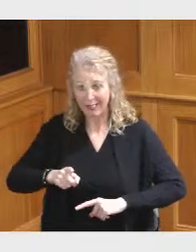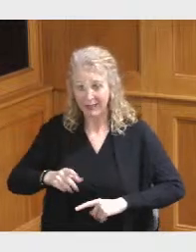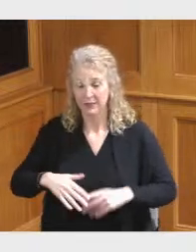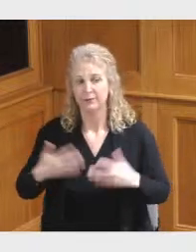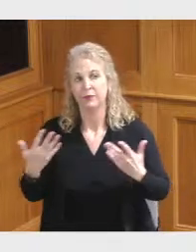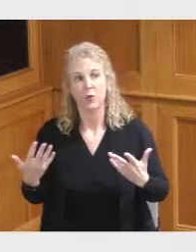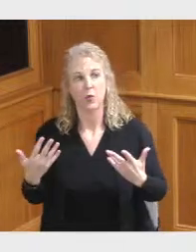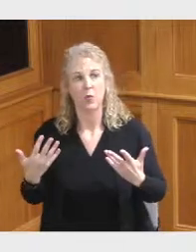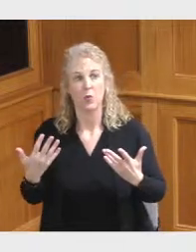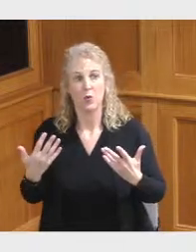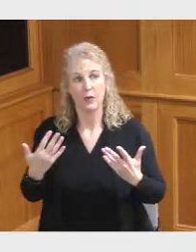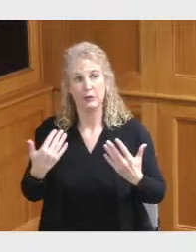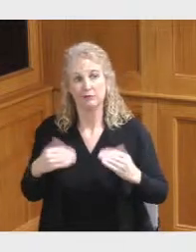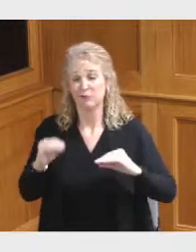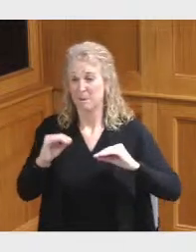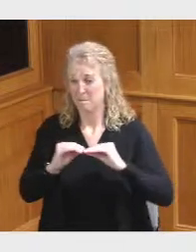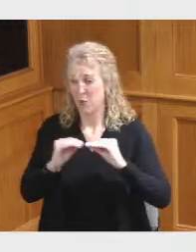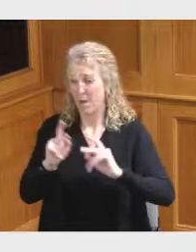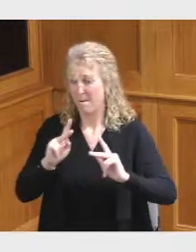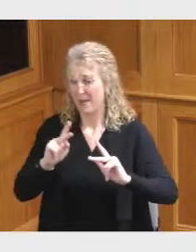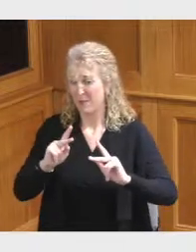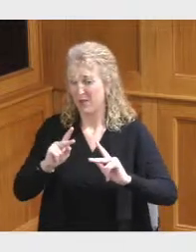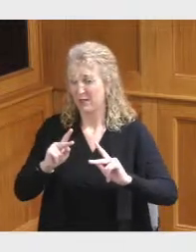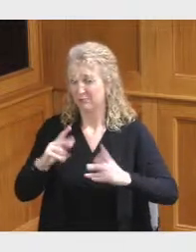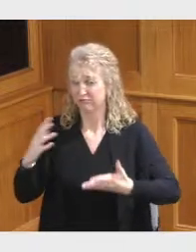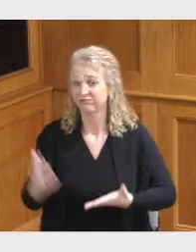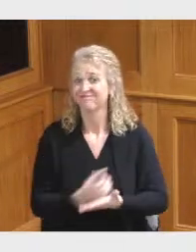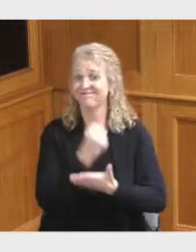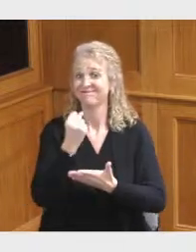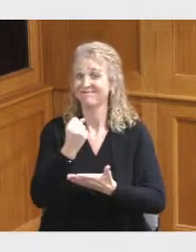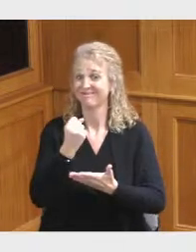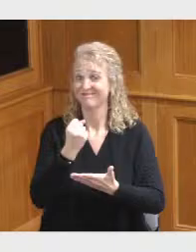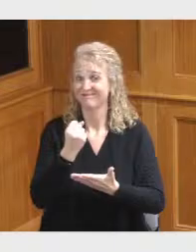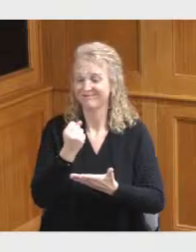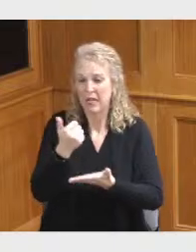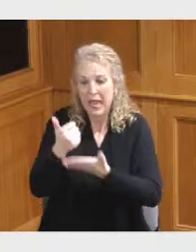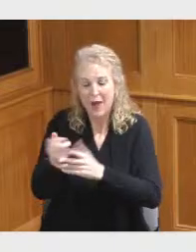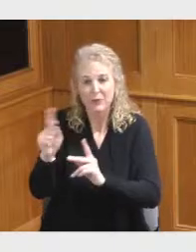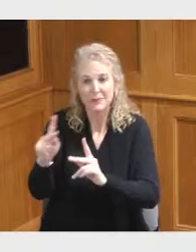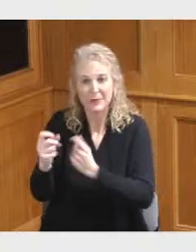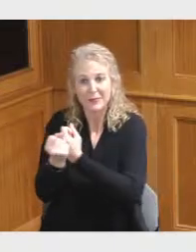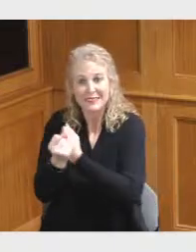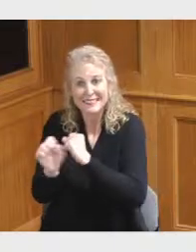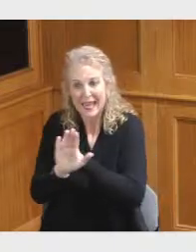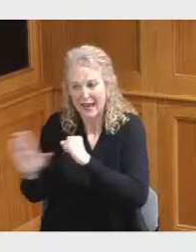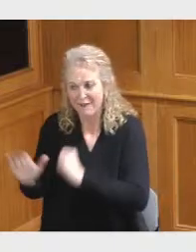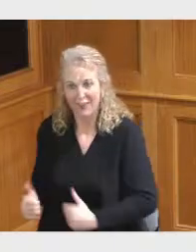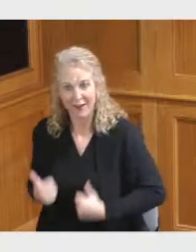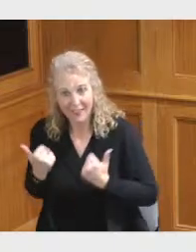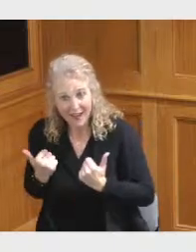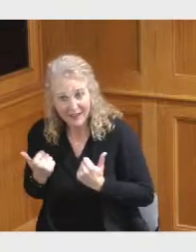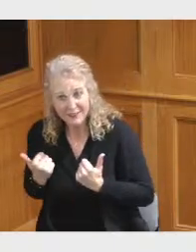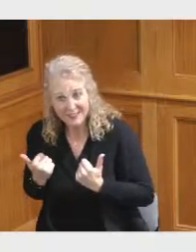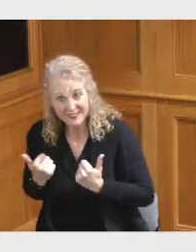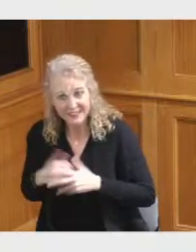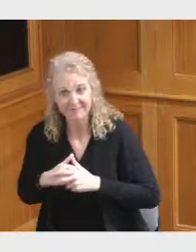So those that take advantage of this benefit will quite literally be saving the lives of those in need of an organ.